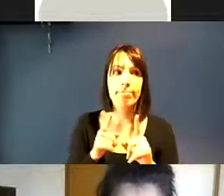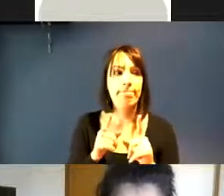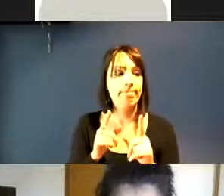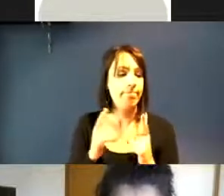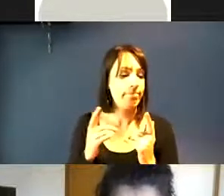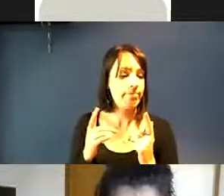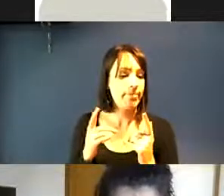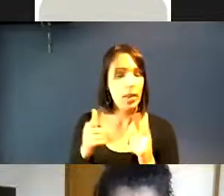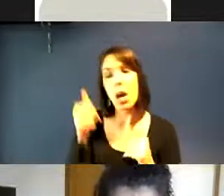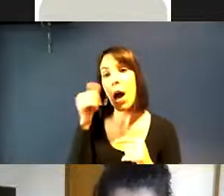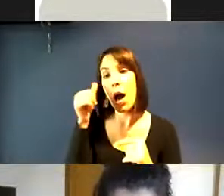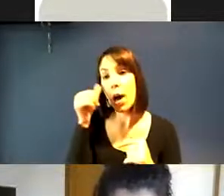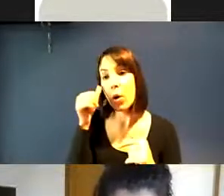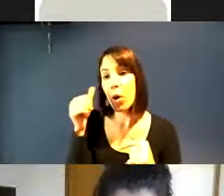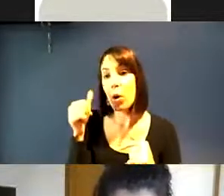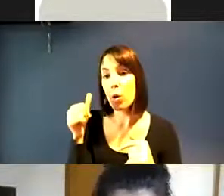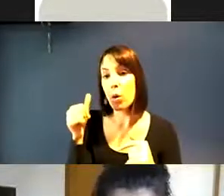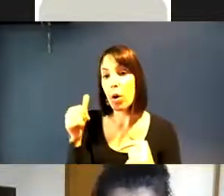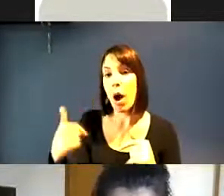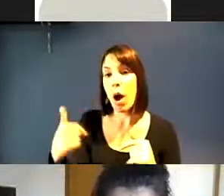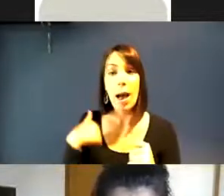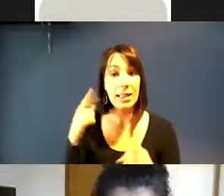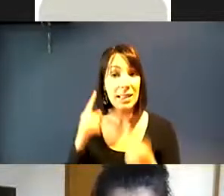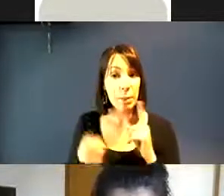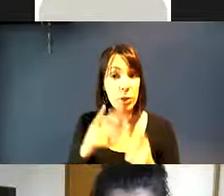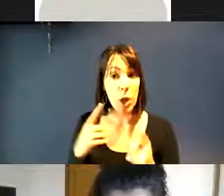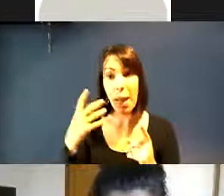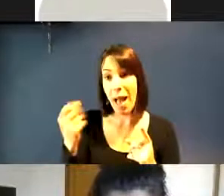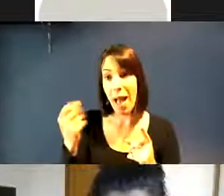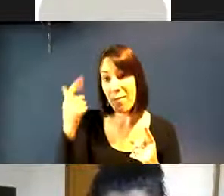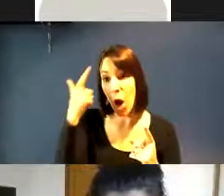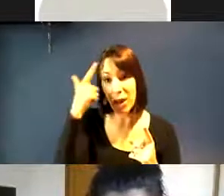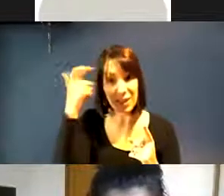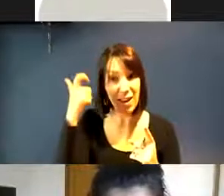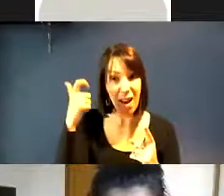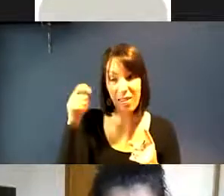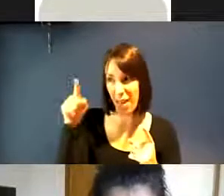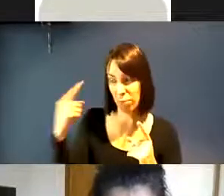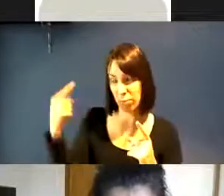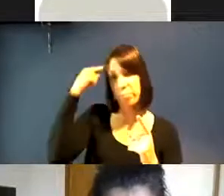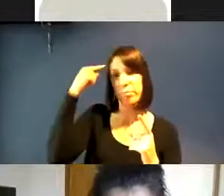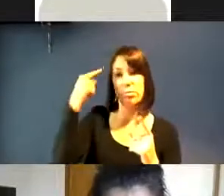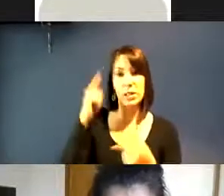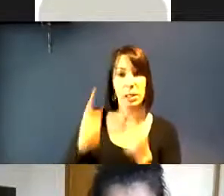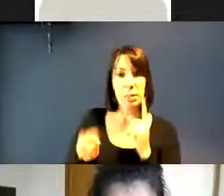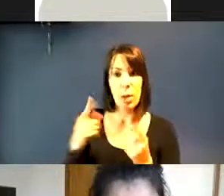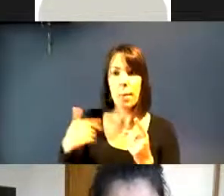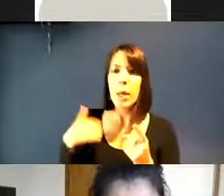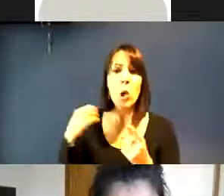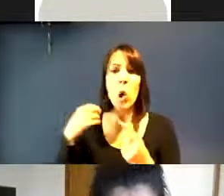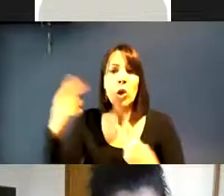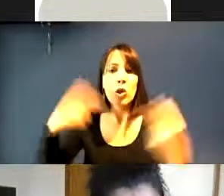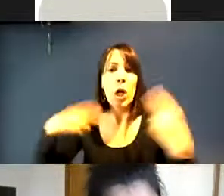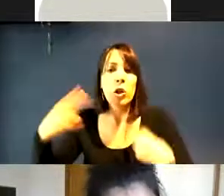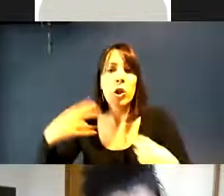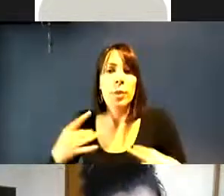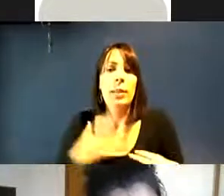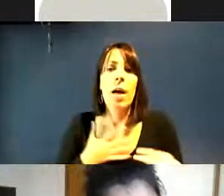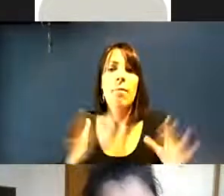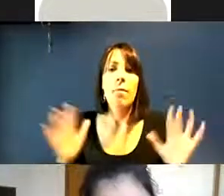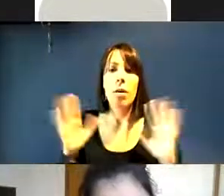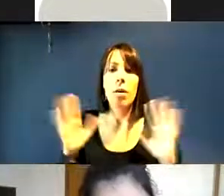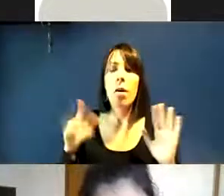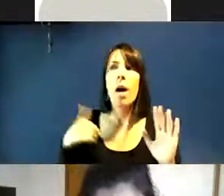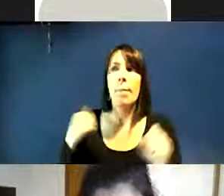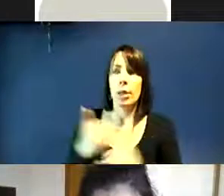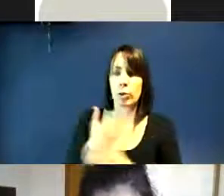will still continue to have these ideas sometimes and they pop up unconsciously, I don't judge these ideas. I just make sure that I'm challenging